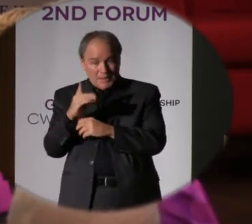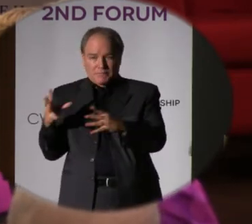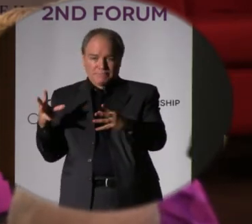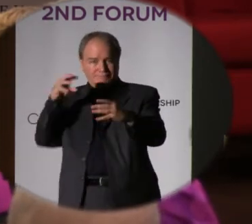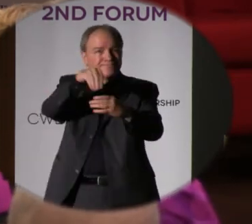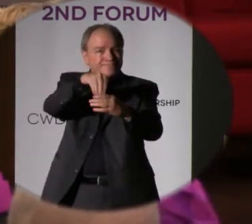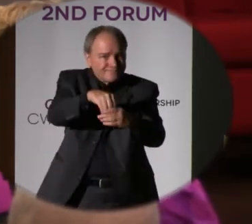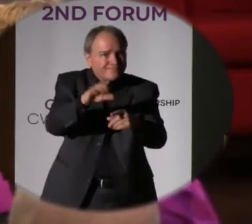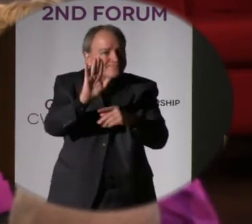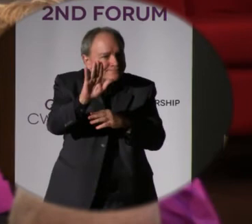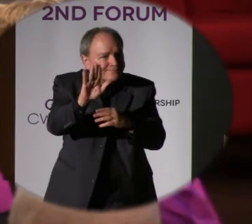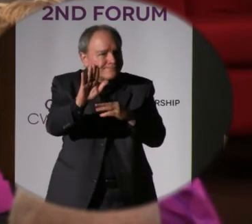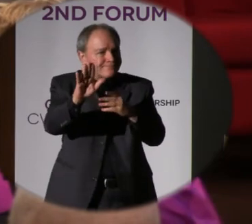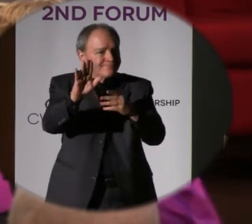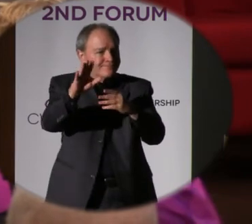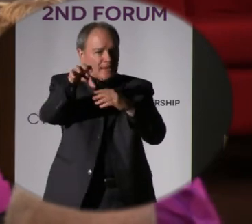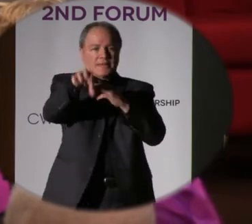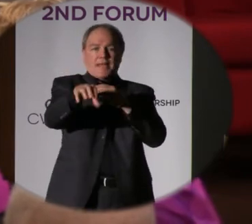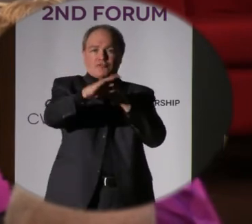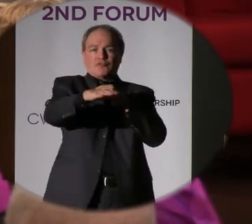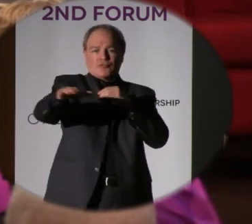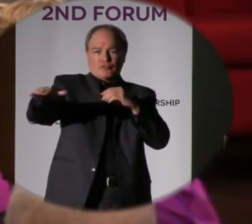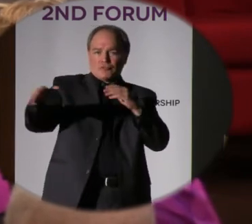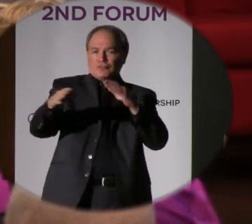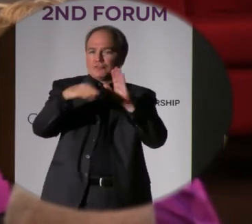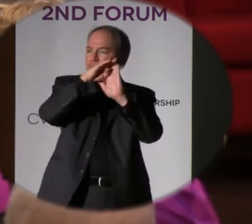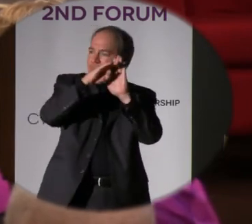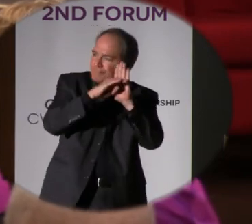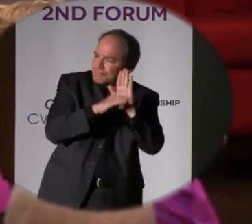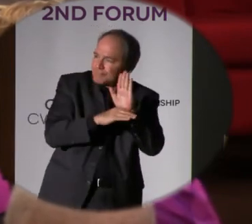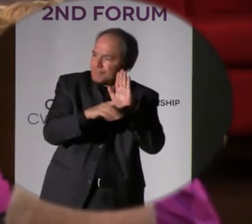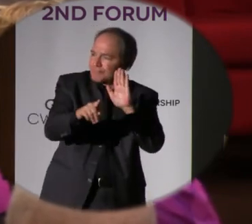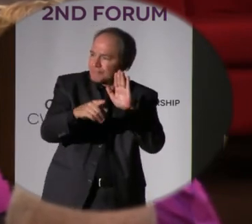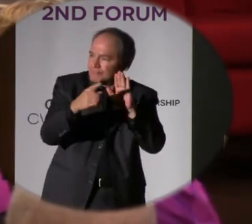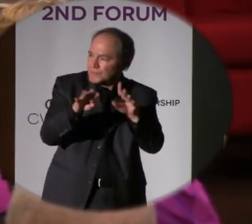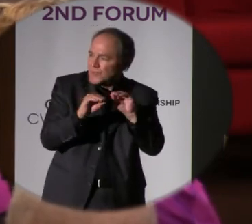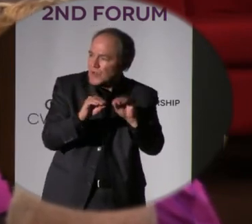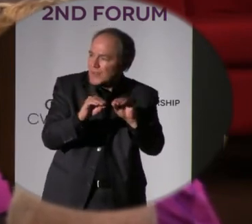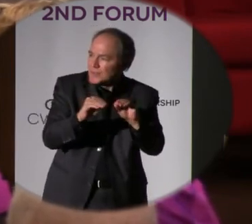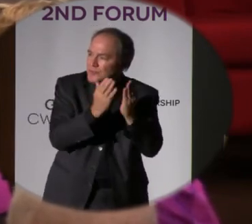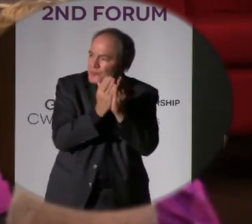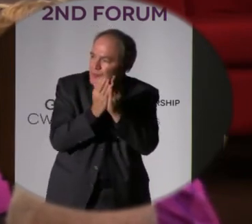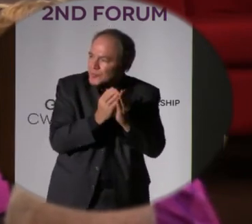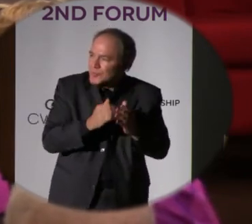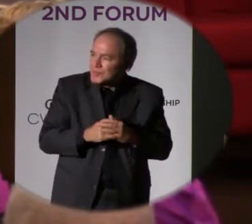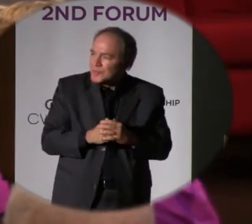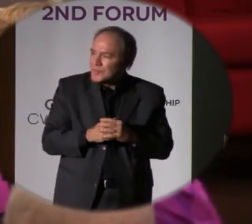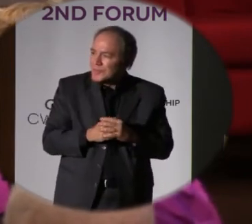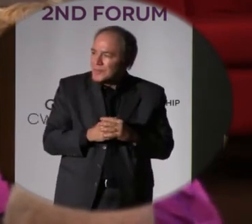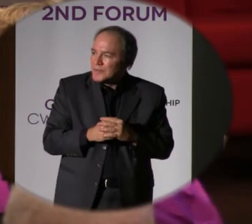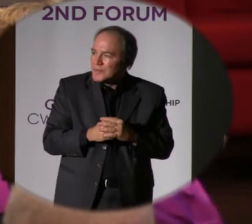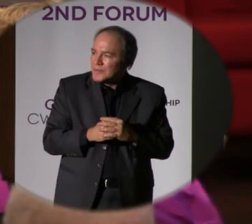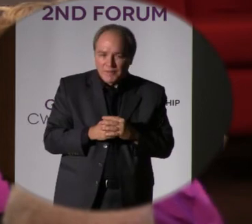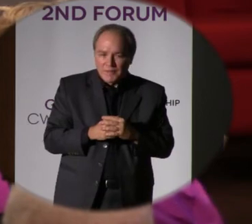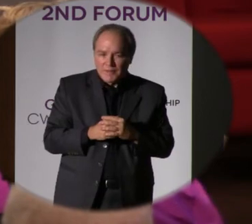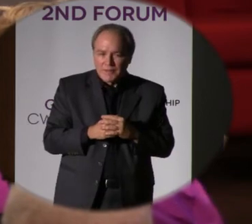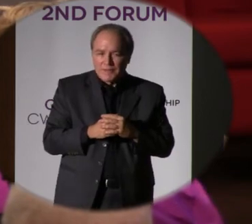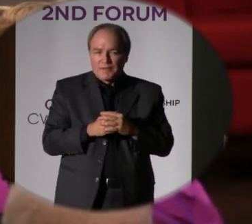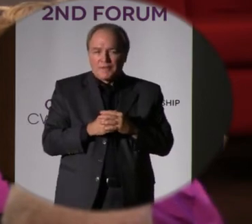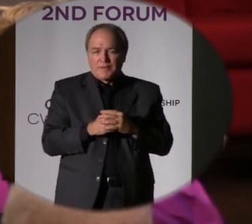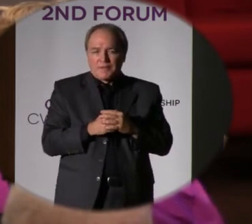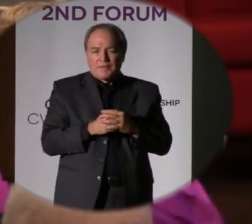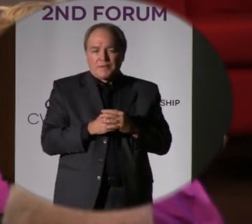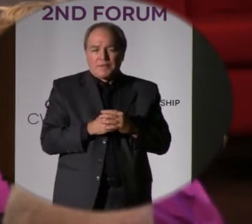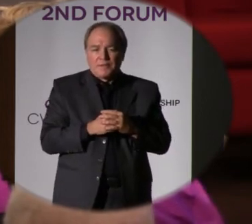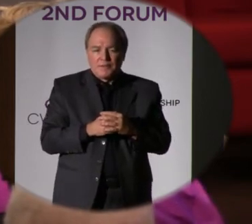every other area and policy that will complement. We know that we will not achieve inclusive education if we